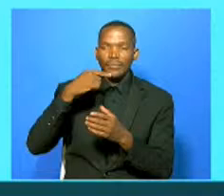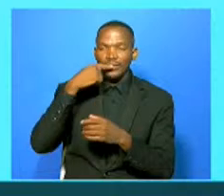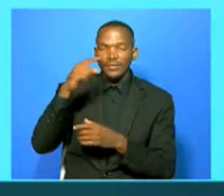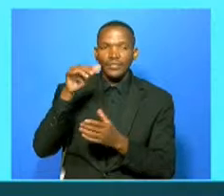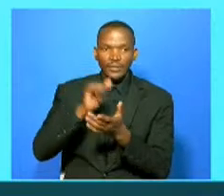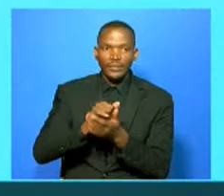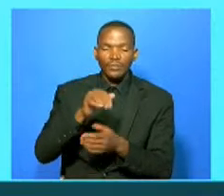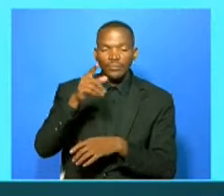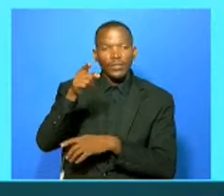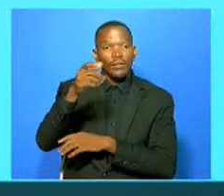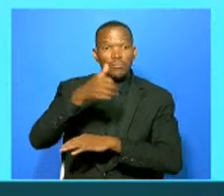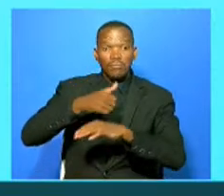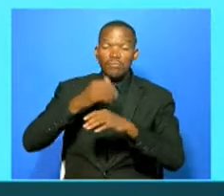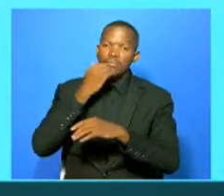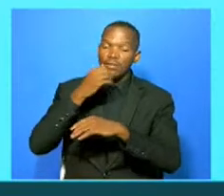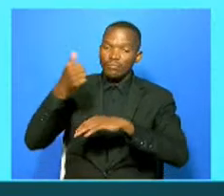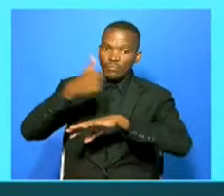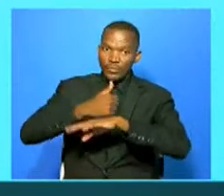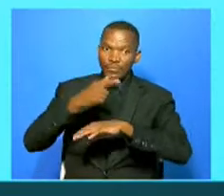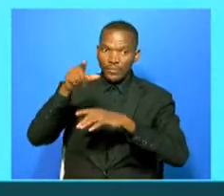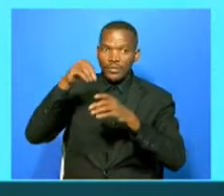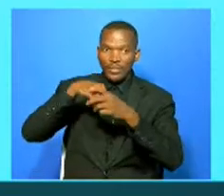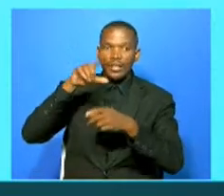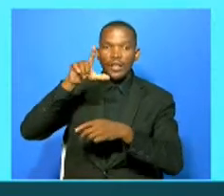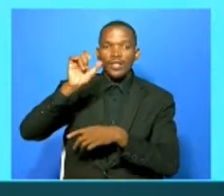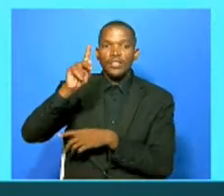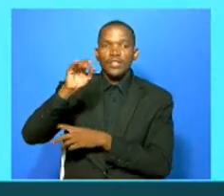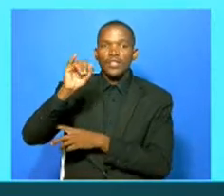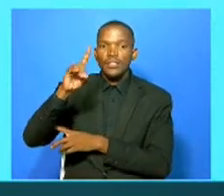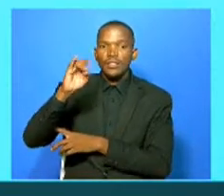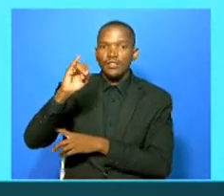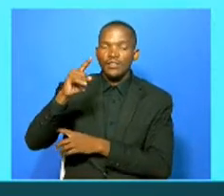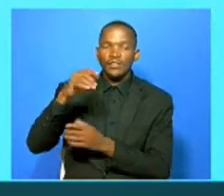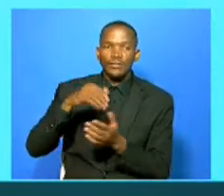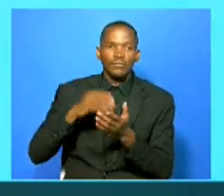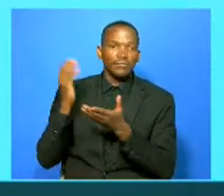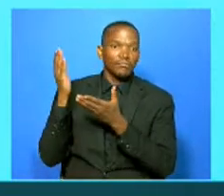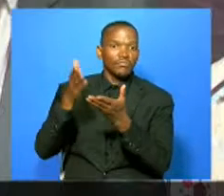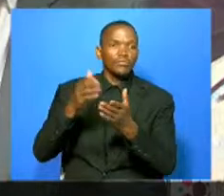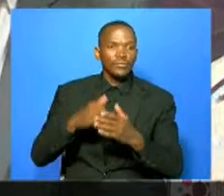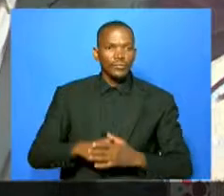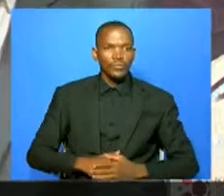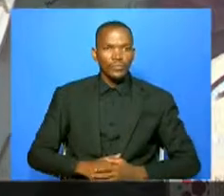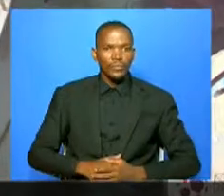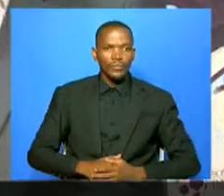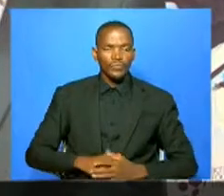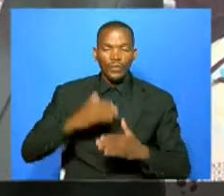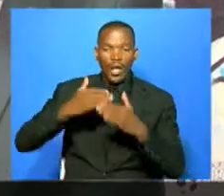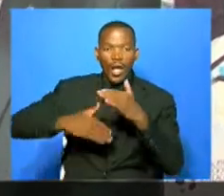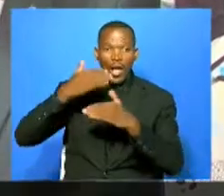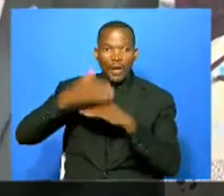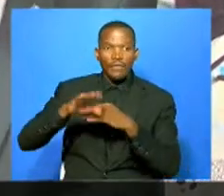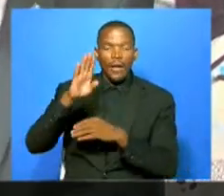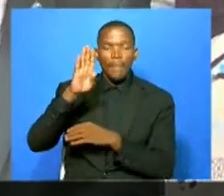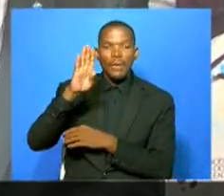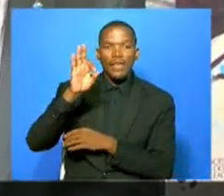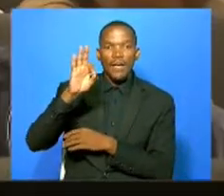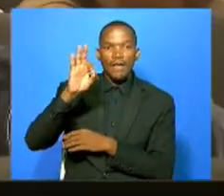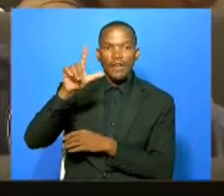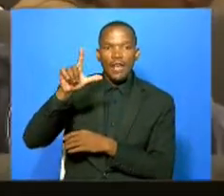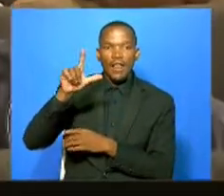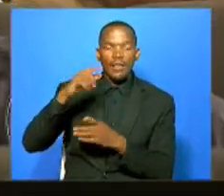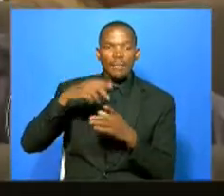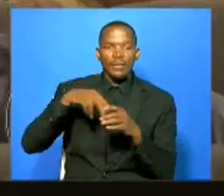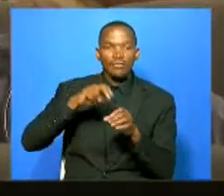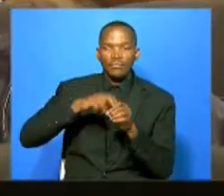rotse Mamelodi kwa Lekidi Football Center mono Gaborone tlamelo Ntshusi o na le koo Morago ga go lekgotla la Botswana Football League